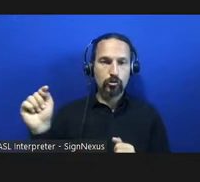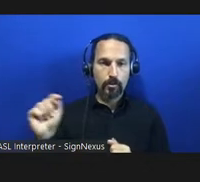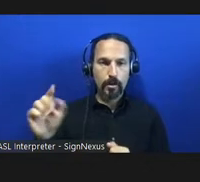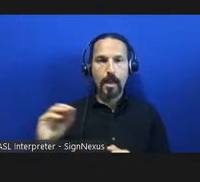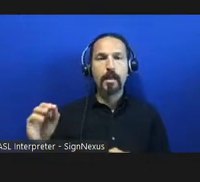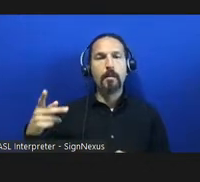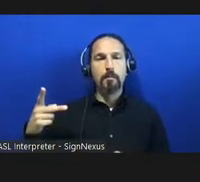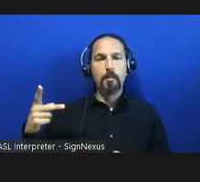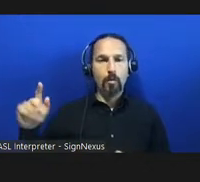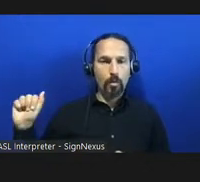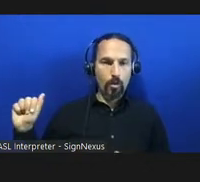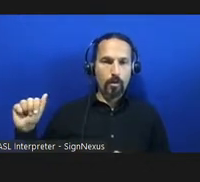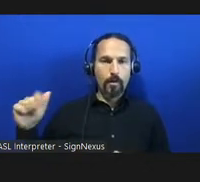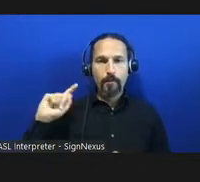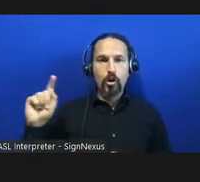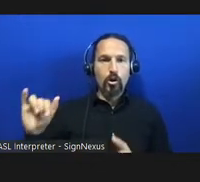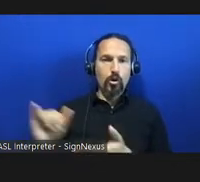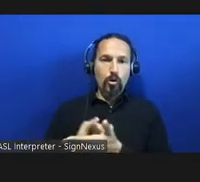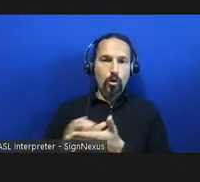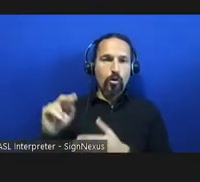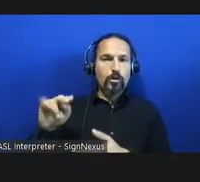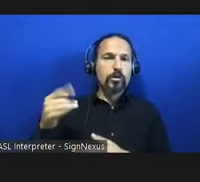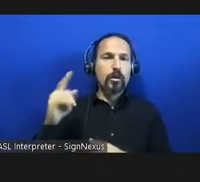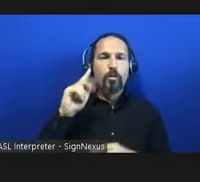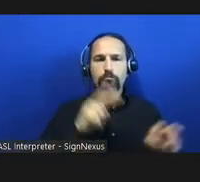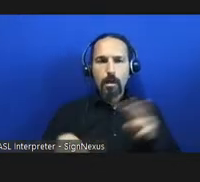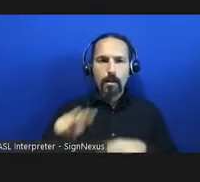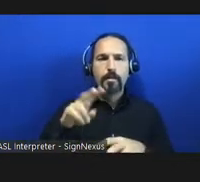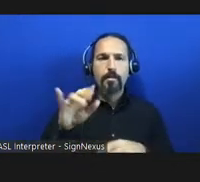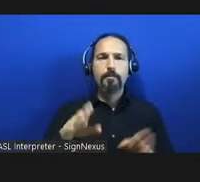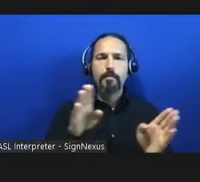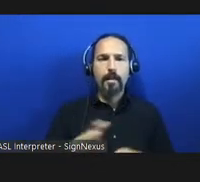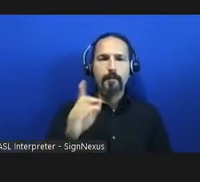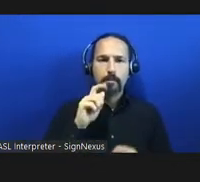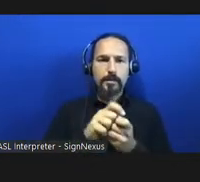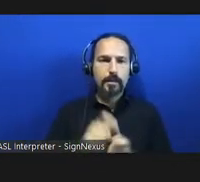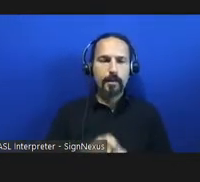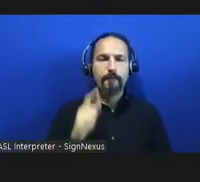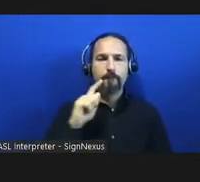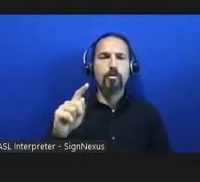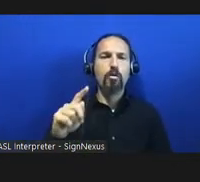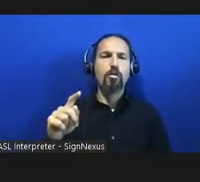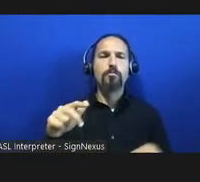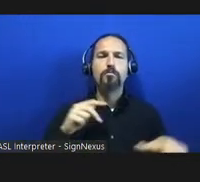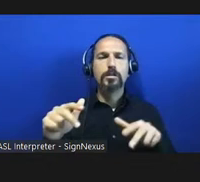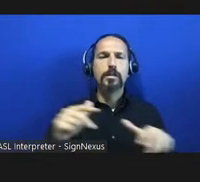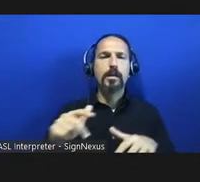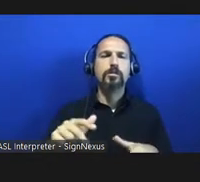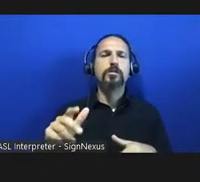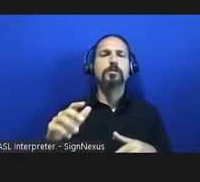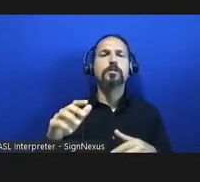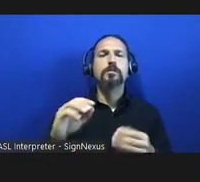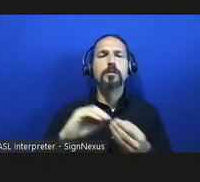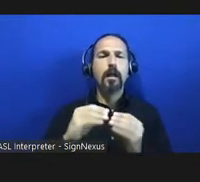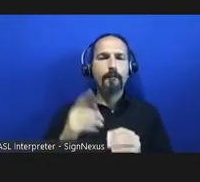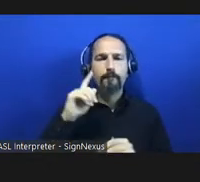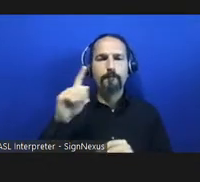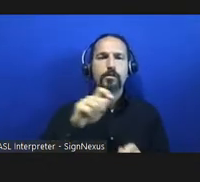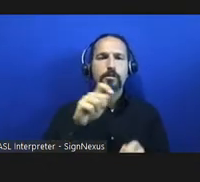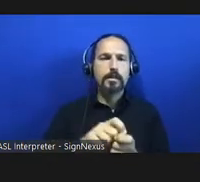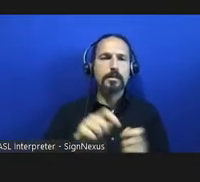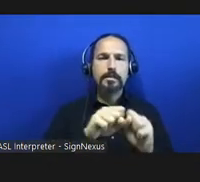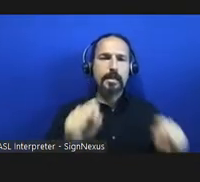and New Jersey to implement a monitoring plan with specific thresholds for pedestrian volumes on a specific station stair in